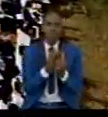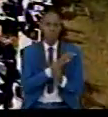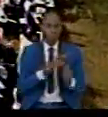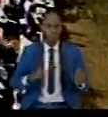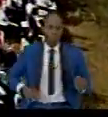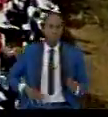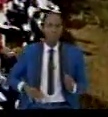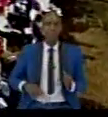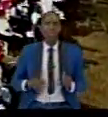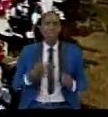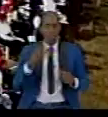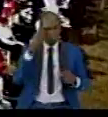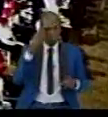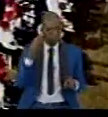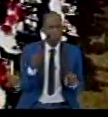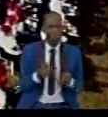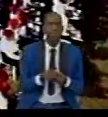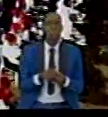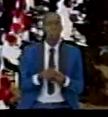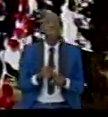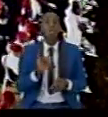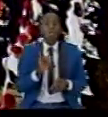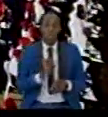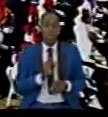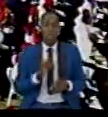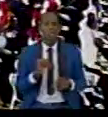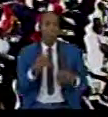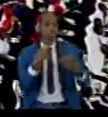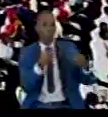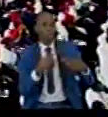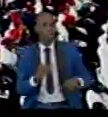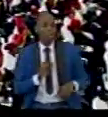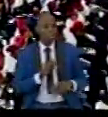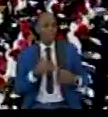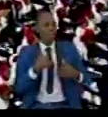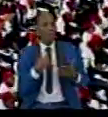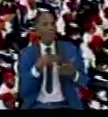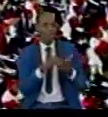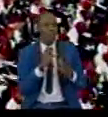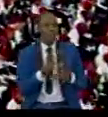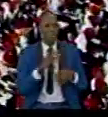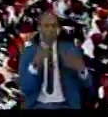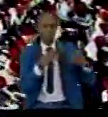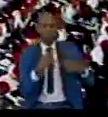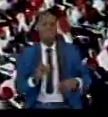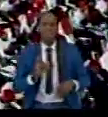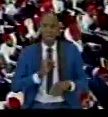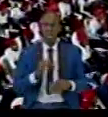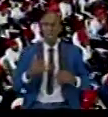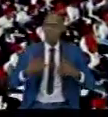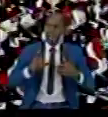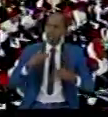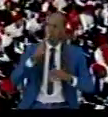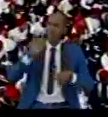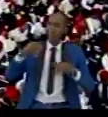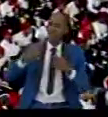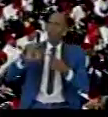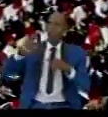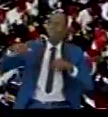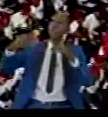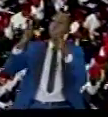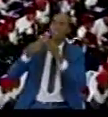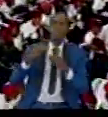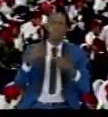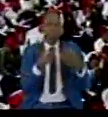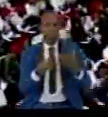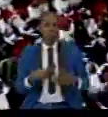argument I have my church argument I've been to Jerusalem argument I've been taking water to Jordan